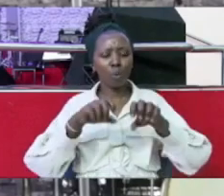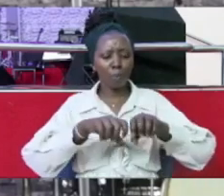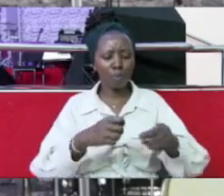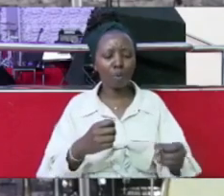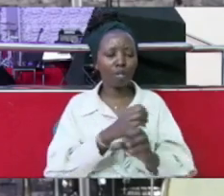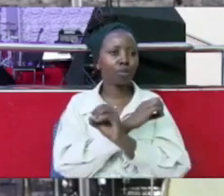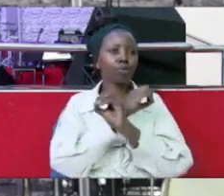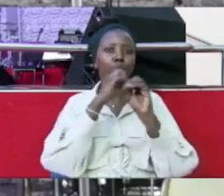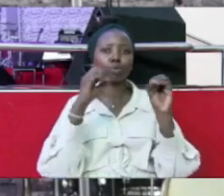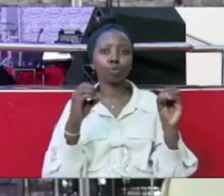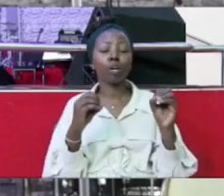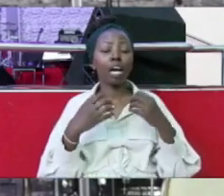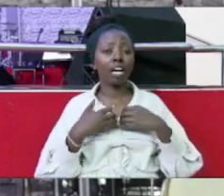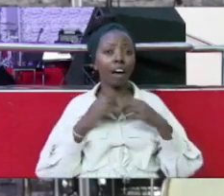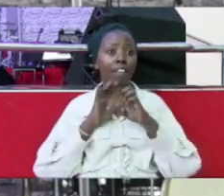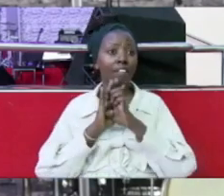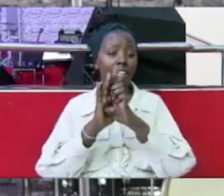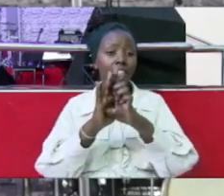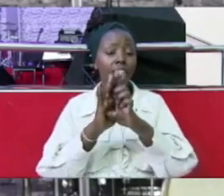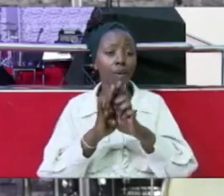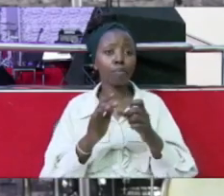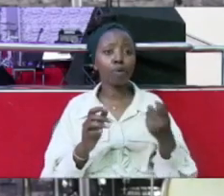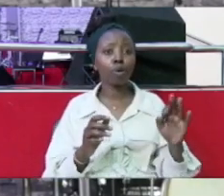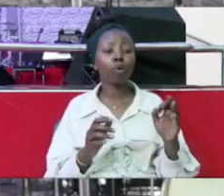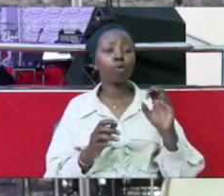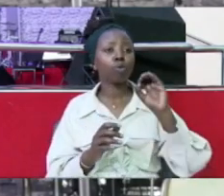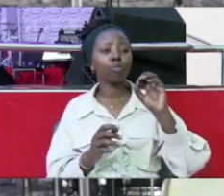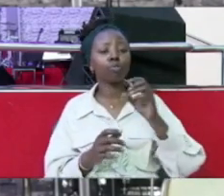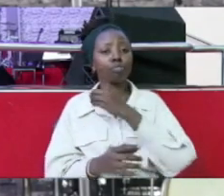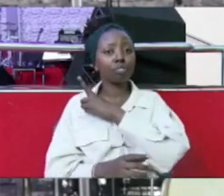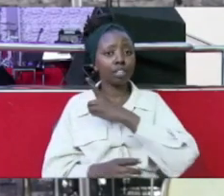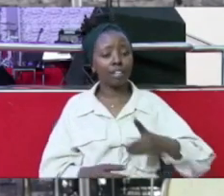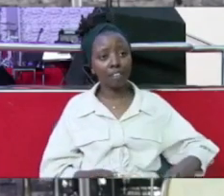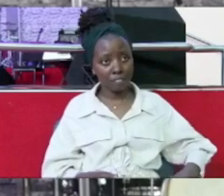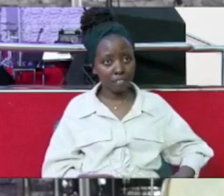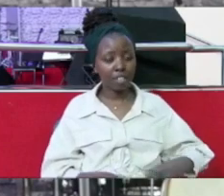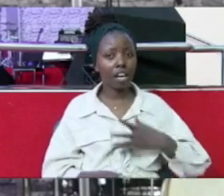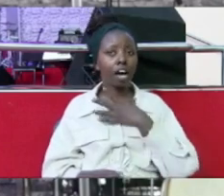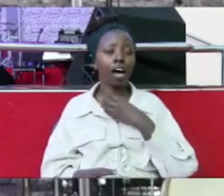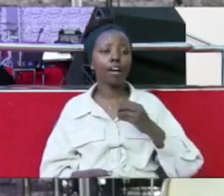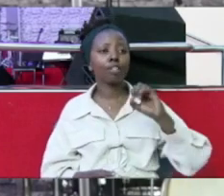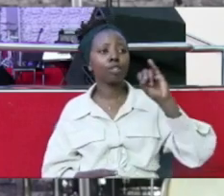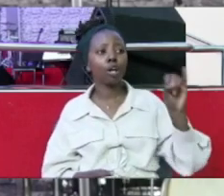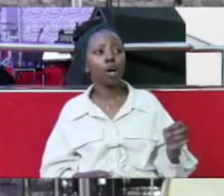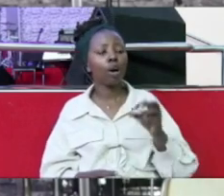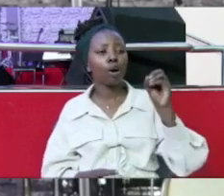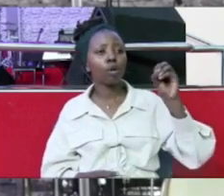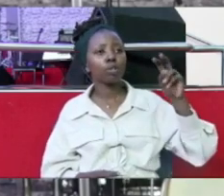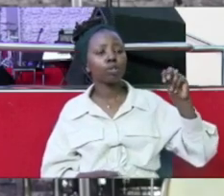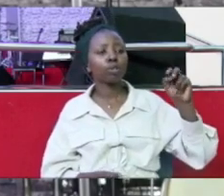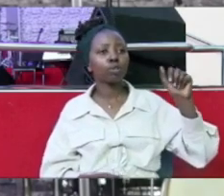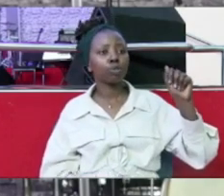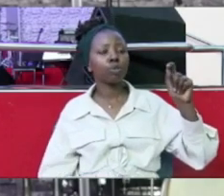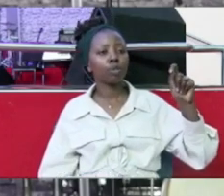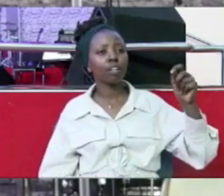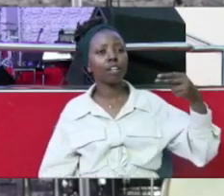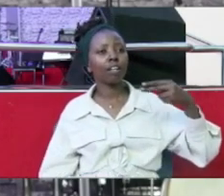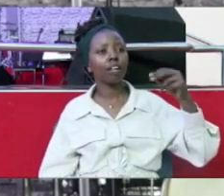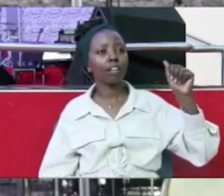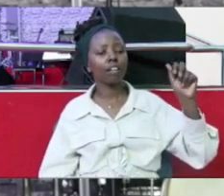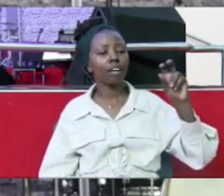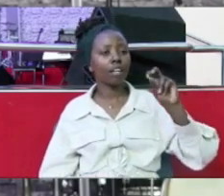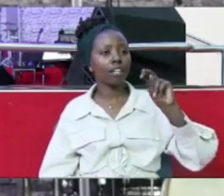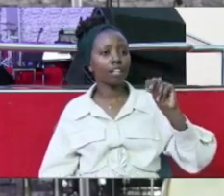And we have the example of David and Jonathan, the son of Saul. Na tunao mfano wa Daudi na Jonathan. And now we go